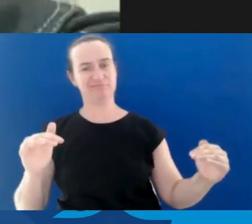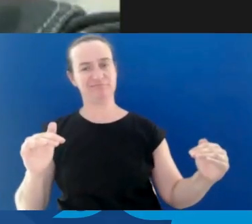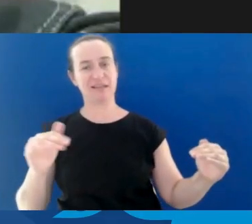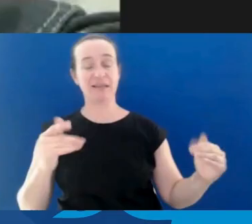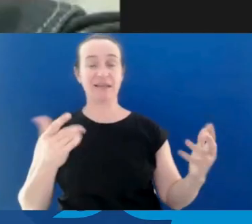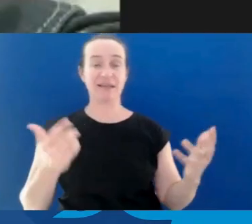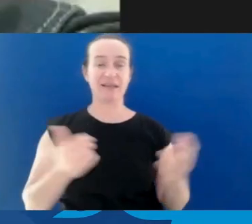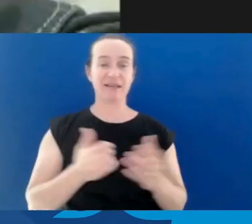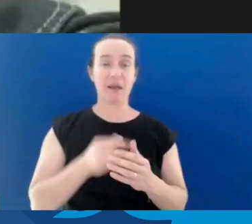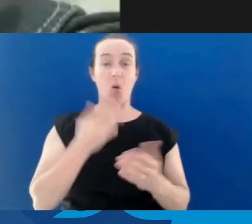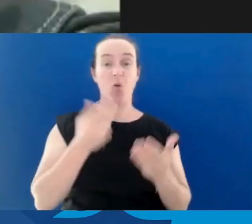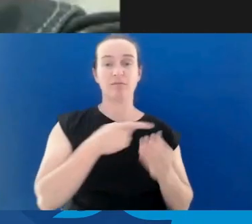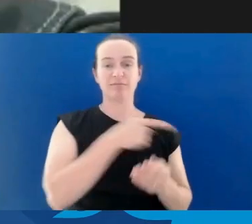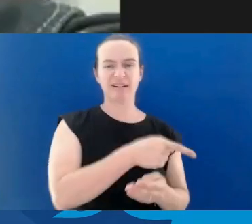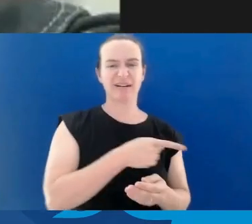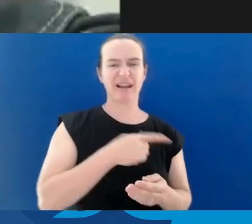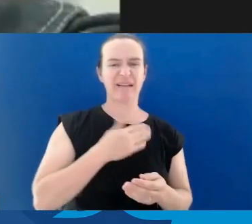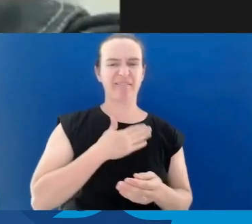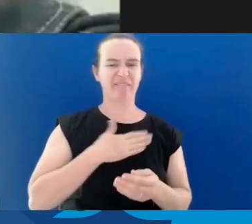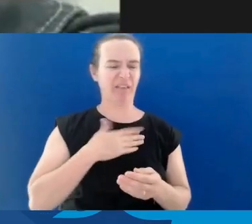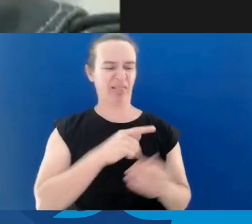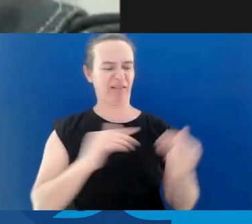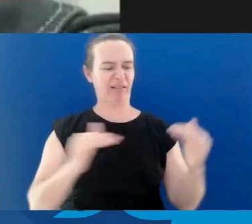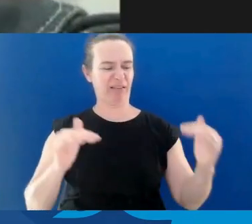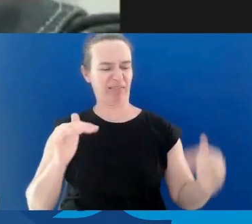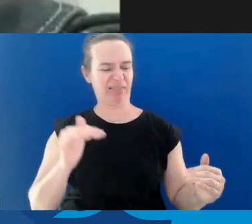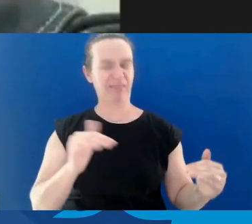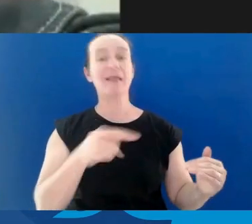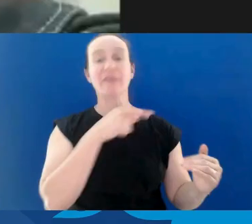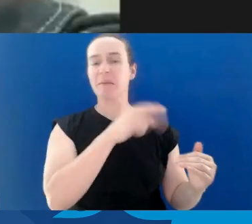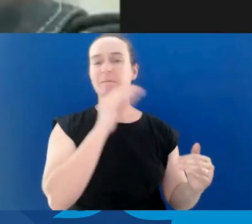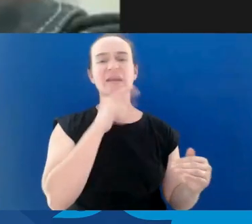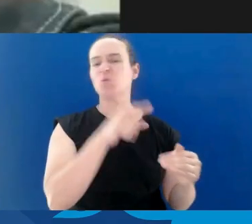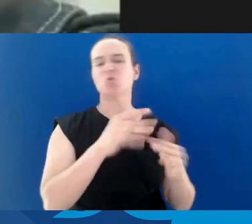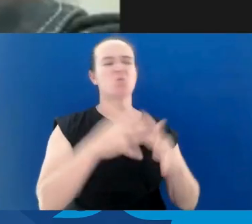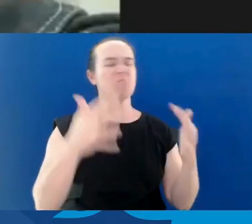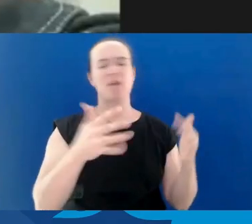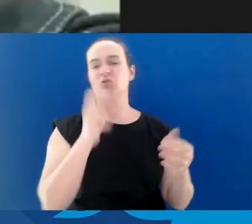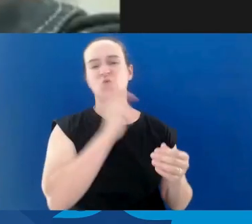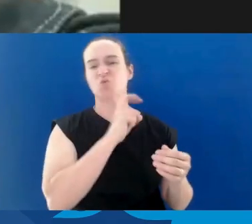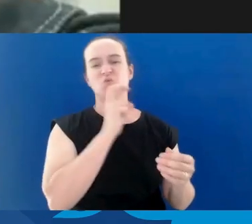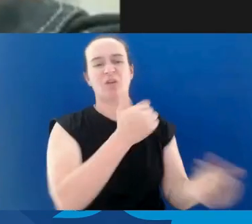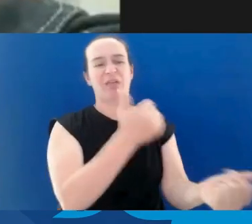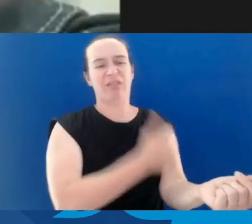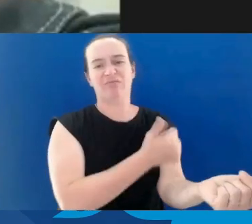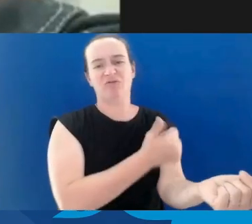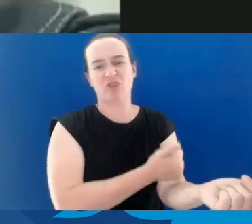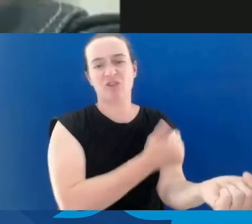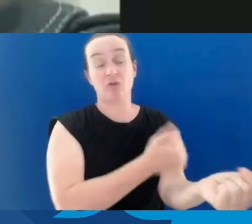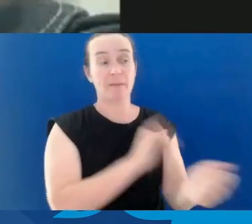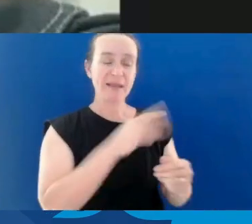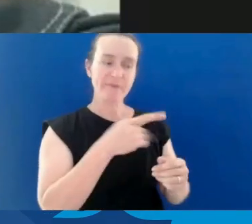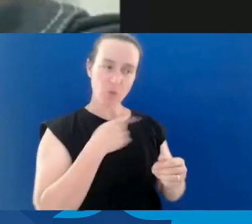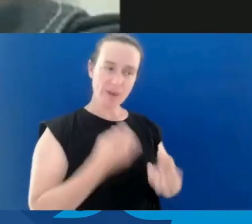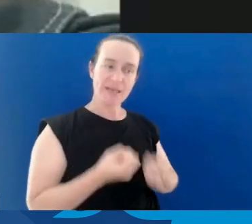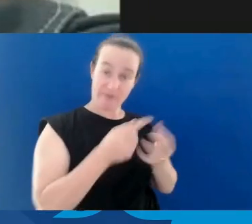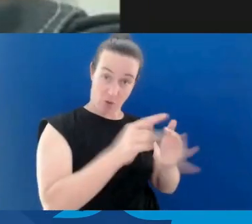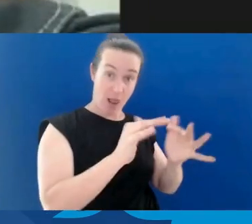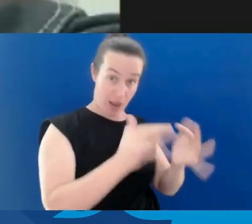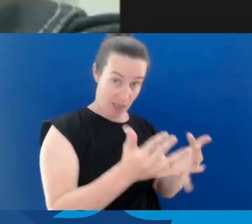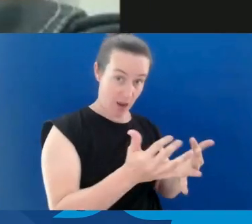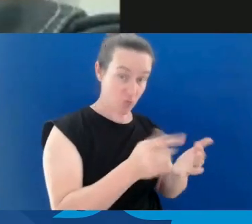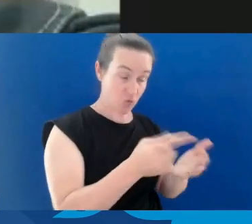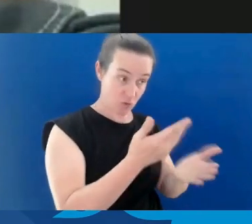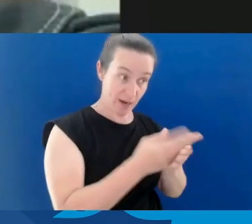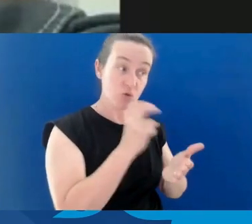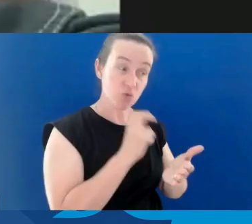and exploit it. But once you are given the opportunity to use it at your own will, you're able to have, a personal management on the